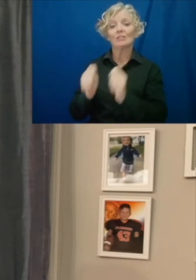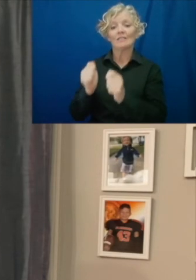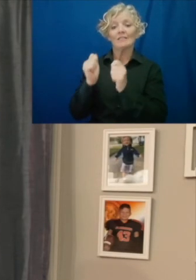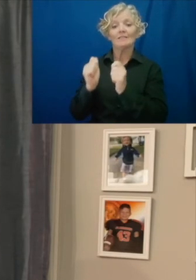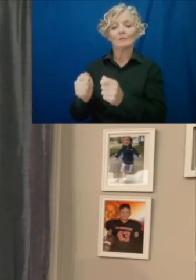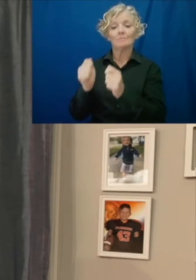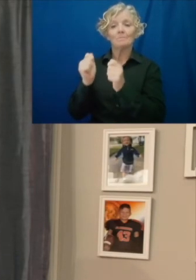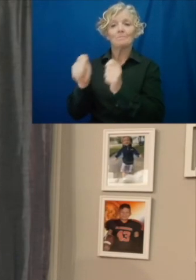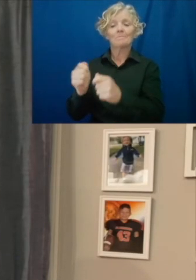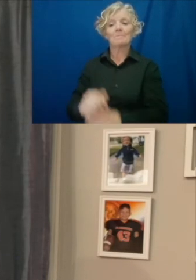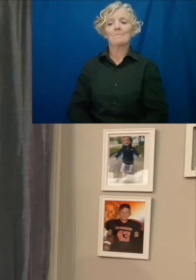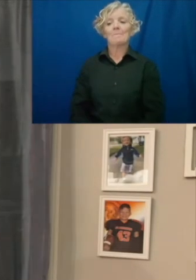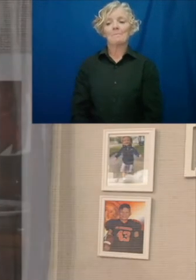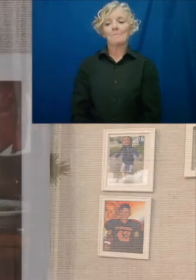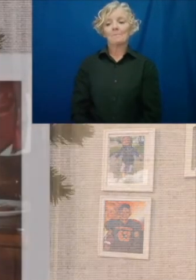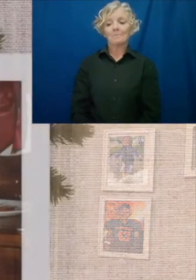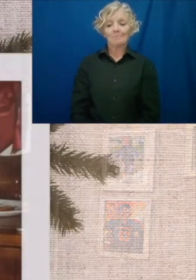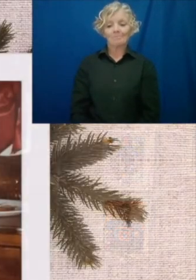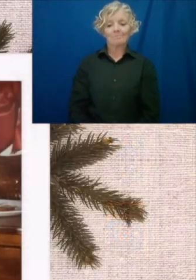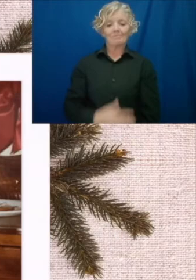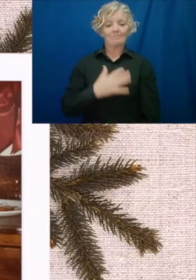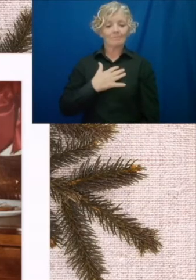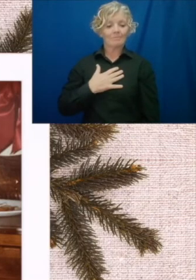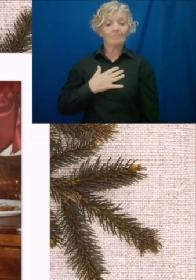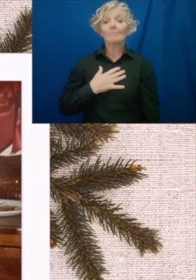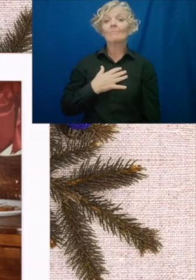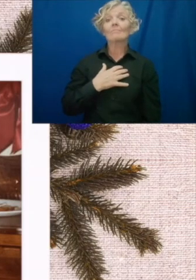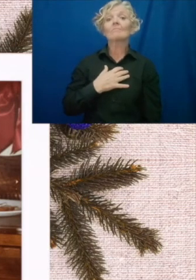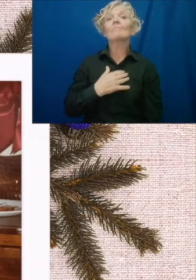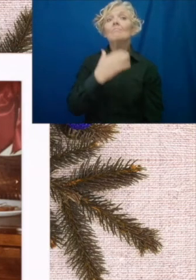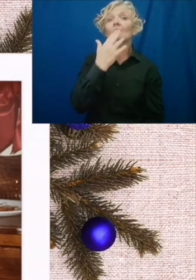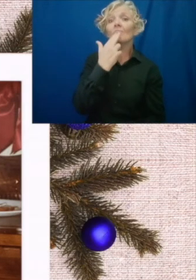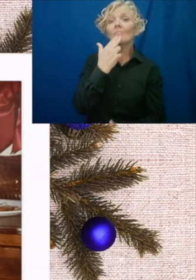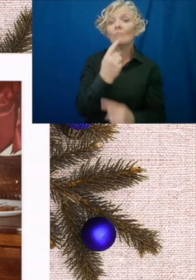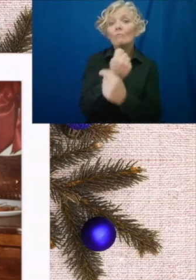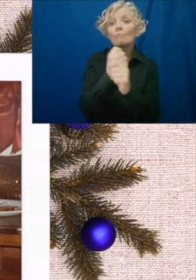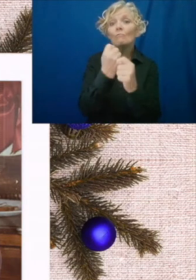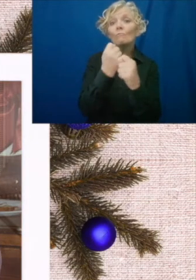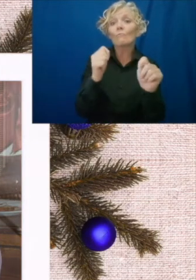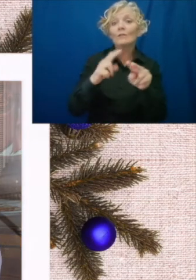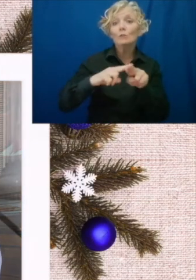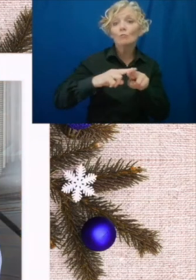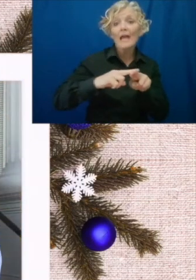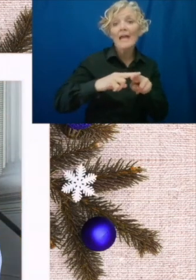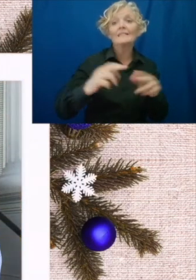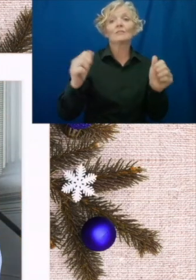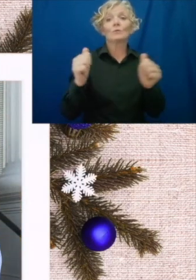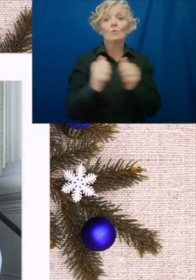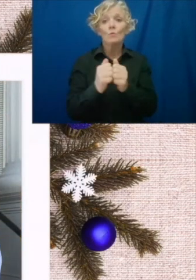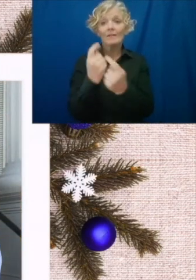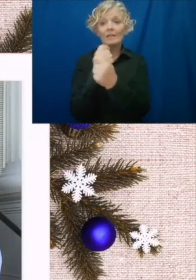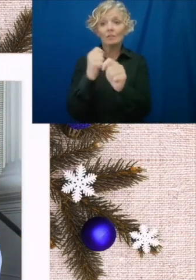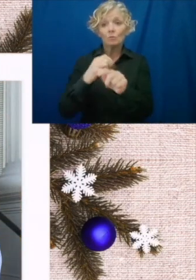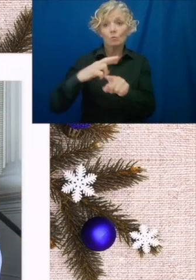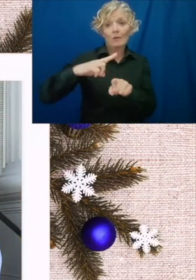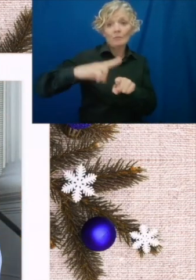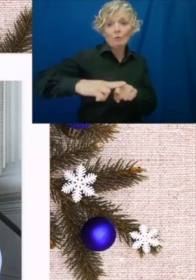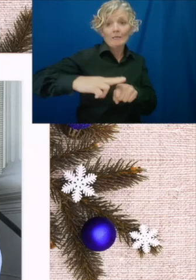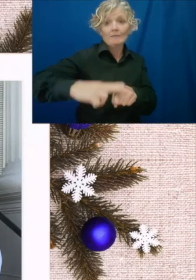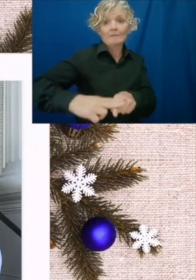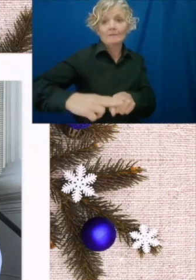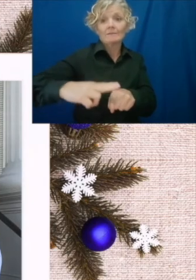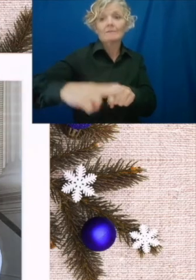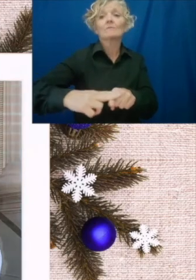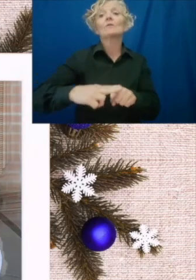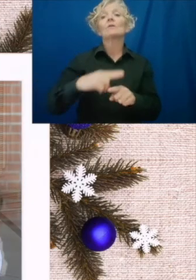jingle bells, bringing little toy trains, little toy tracks,